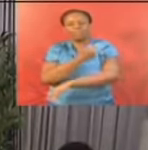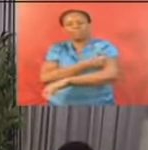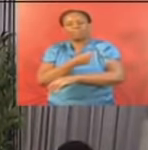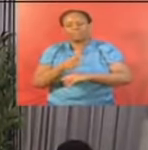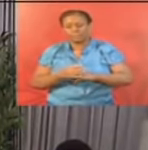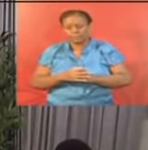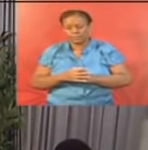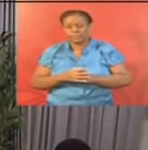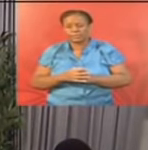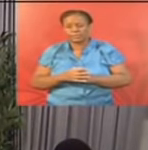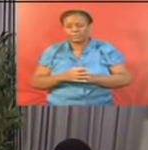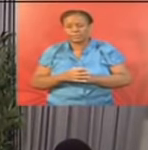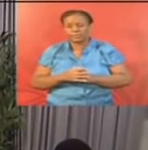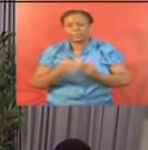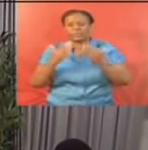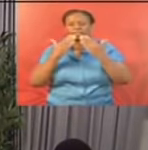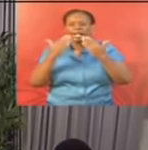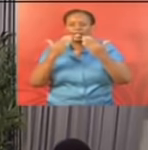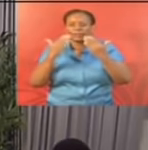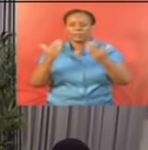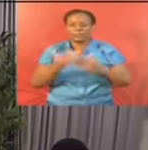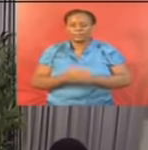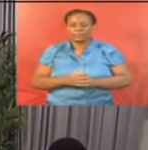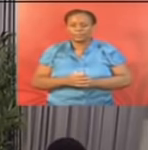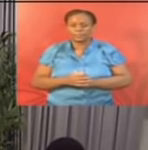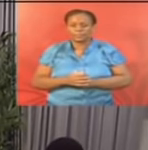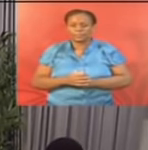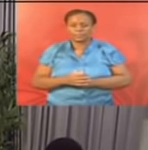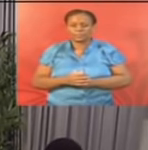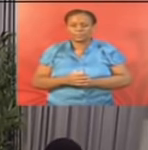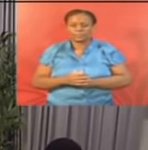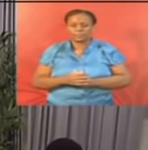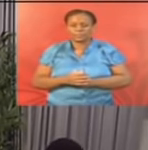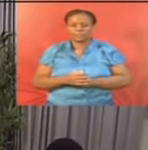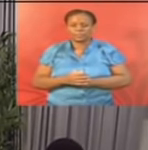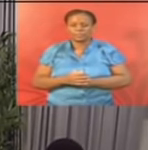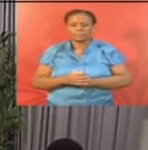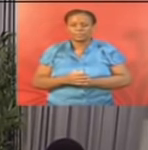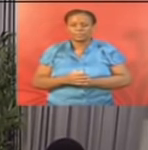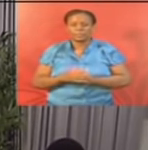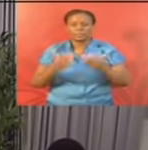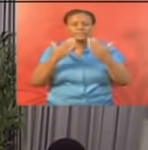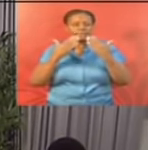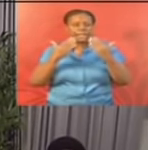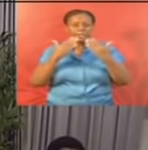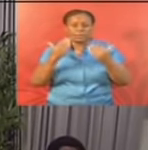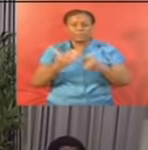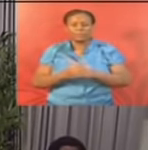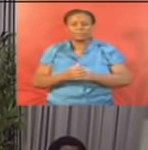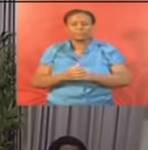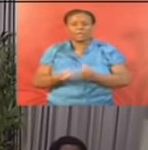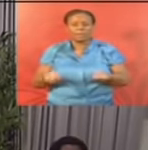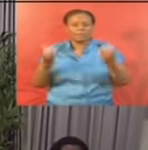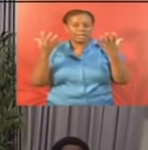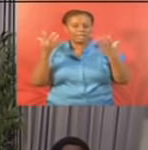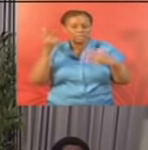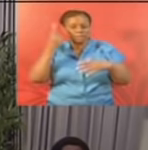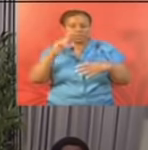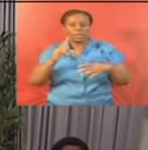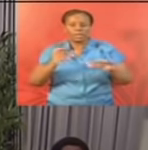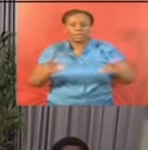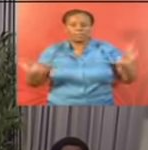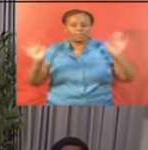you. Thank you very much, Ms. Sukhchand, for that very important advisory. And we go to